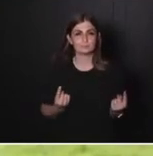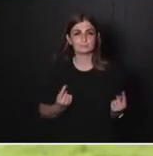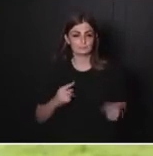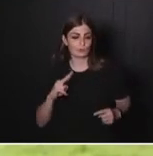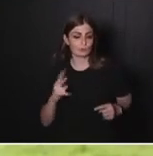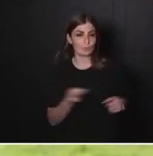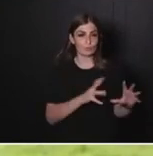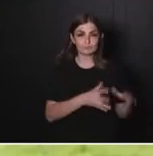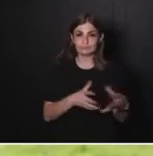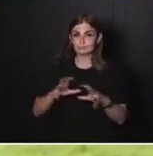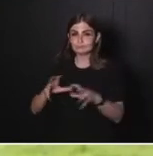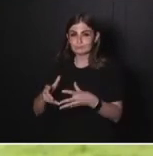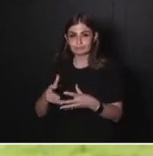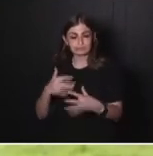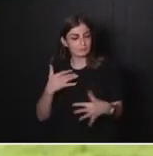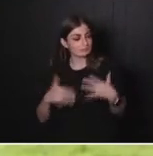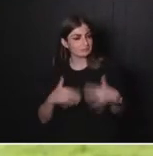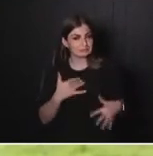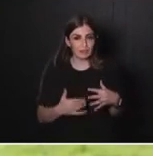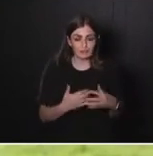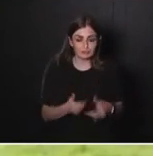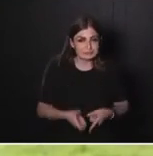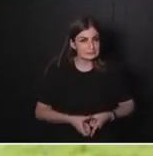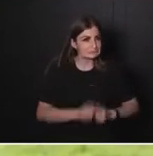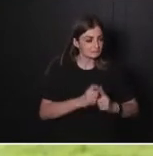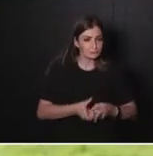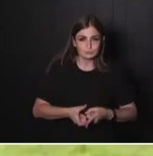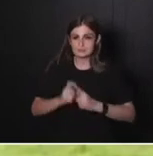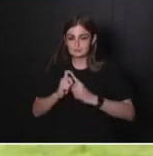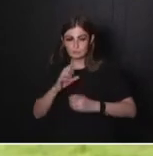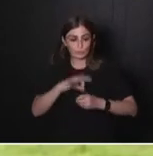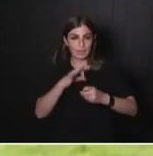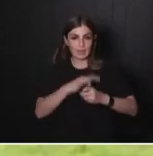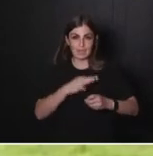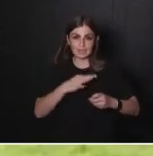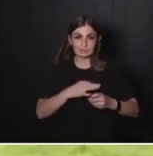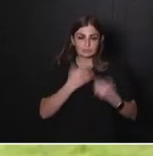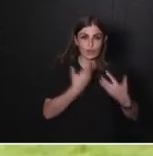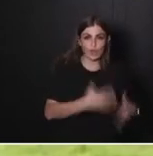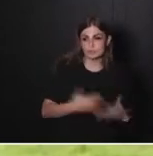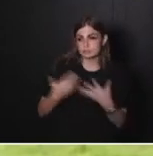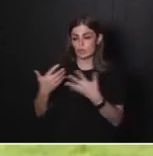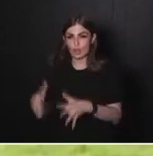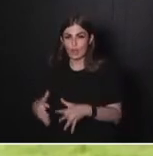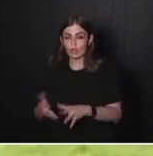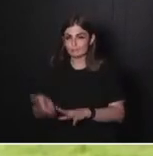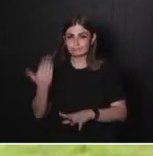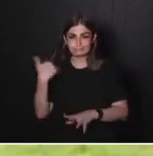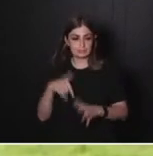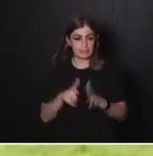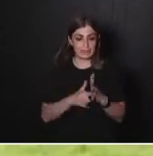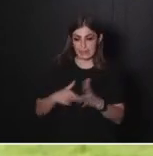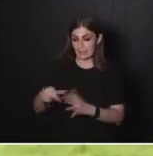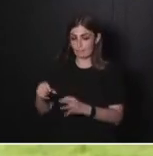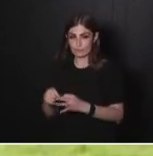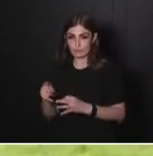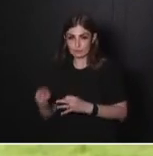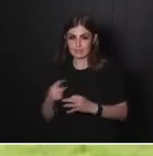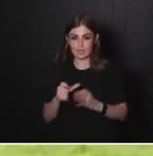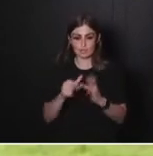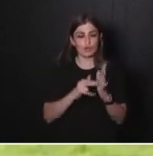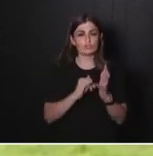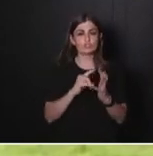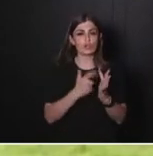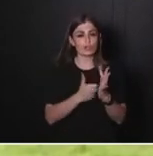of our parties have suffered very difficult election defeats in recent times. The Liberals in Australia and the Conservatives in the